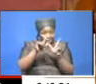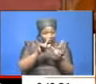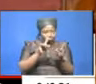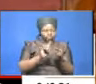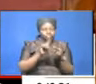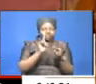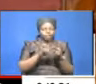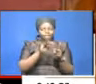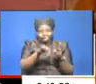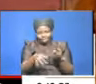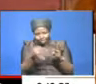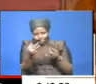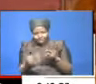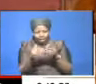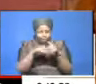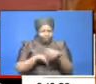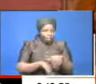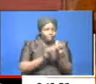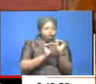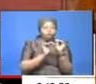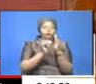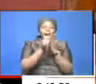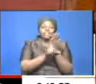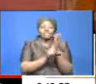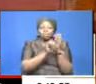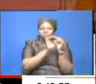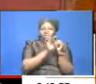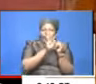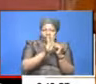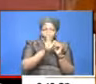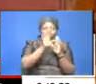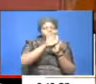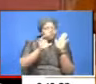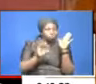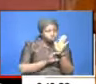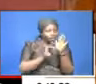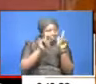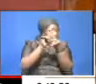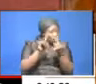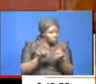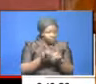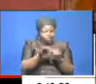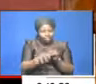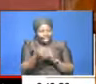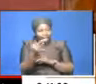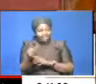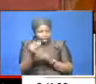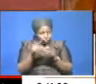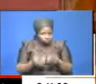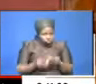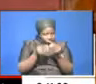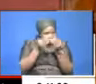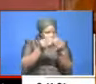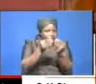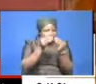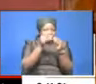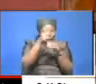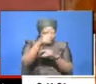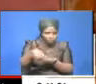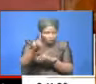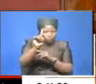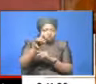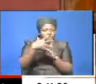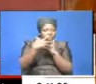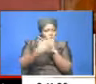Article 75 of the Constitution, and failure to present certified copy of degree